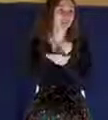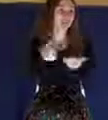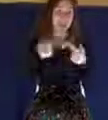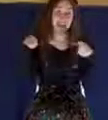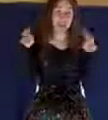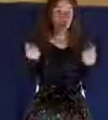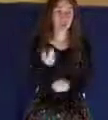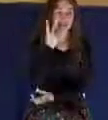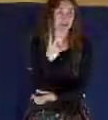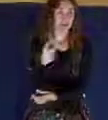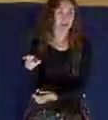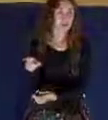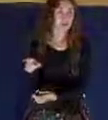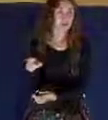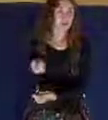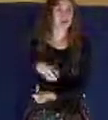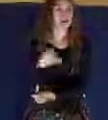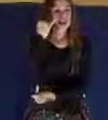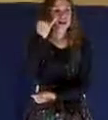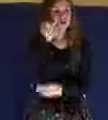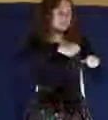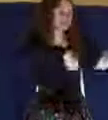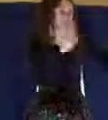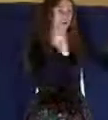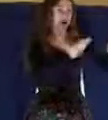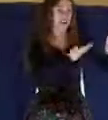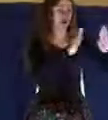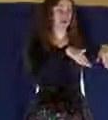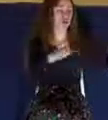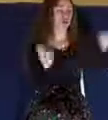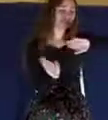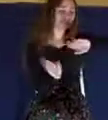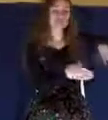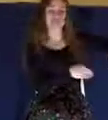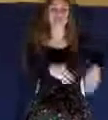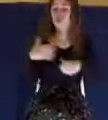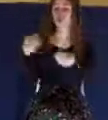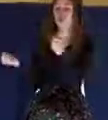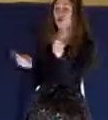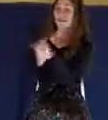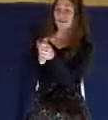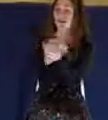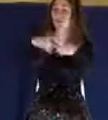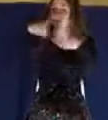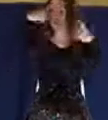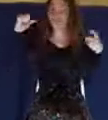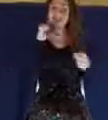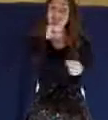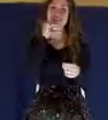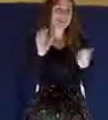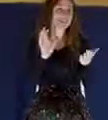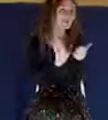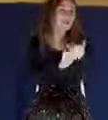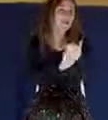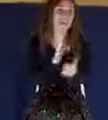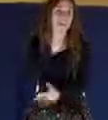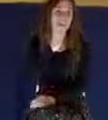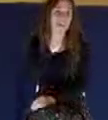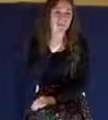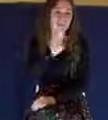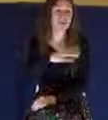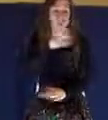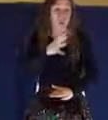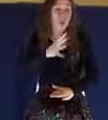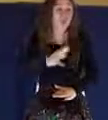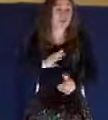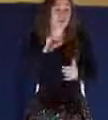Sacrificing our children to pursue our dreams does not exalt womanhood. The Bible is clear that womanhood, one